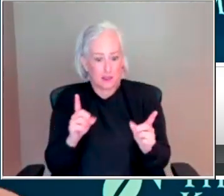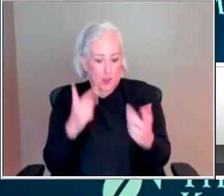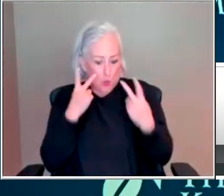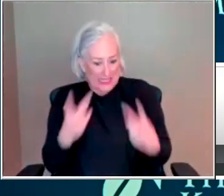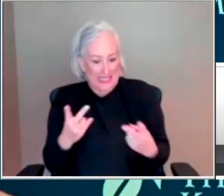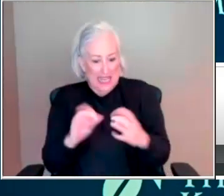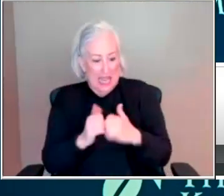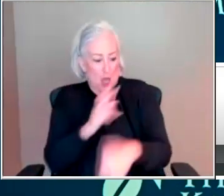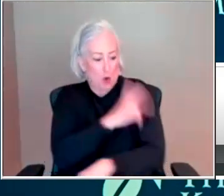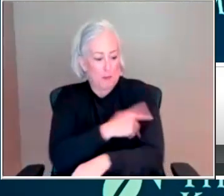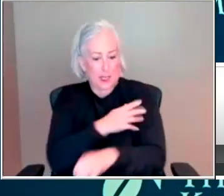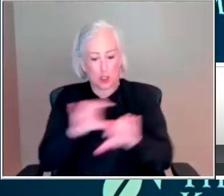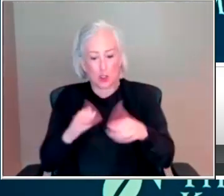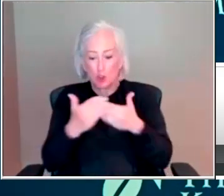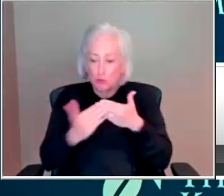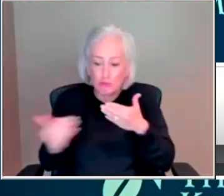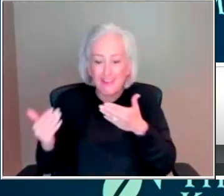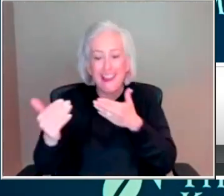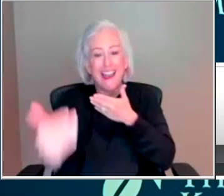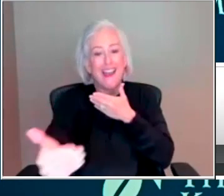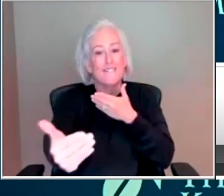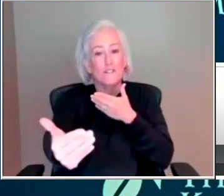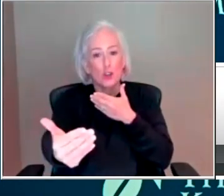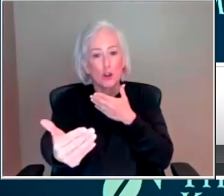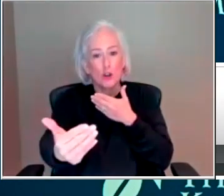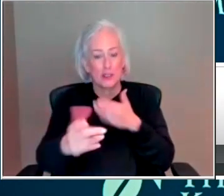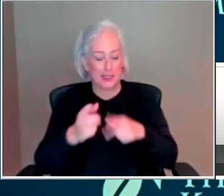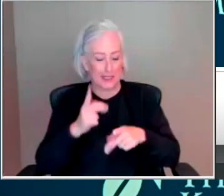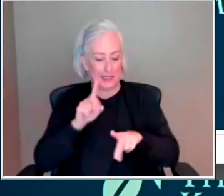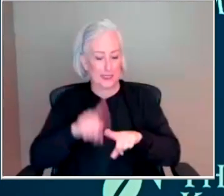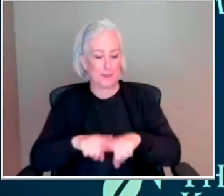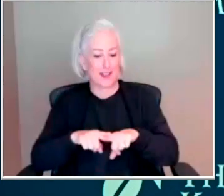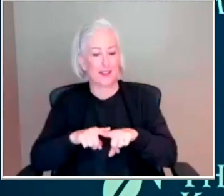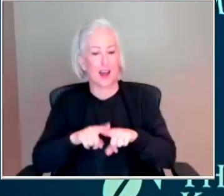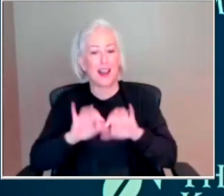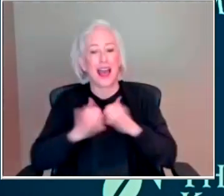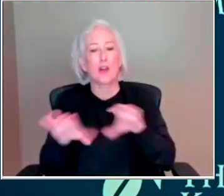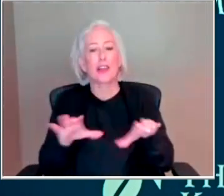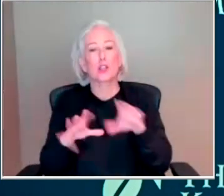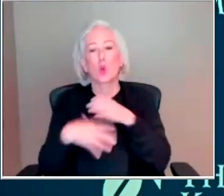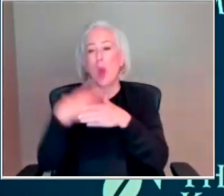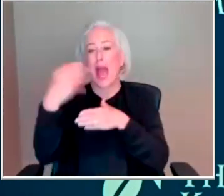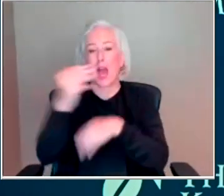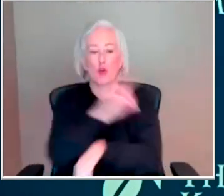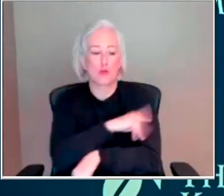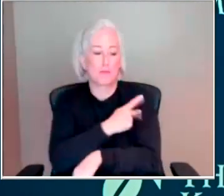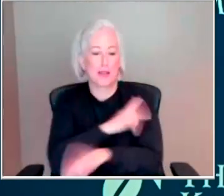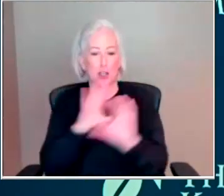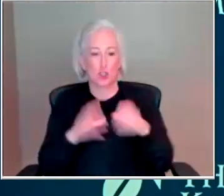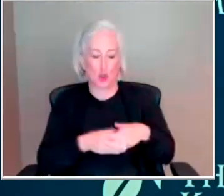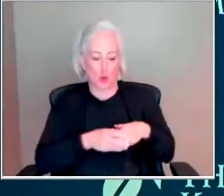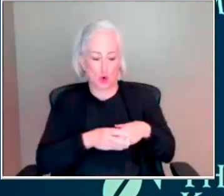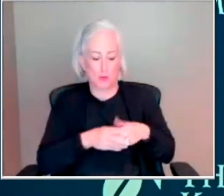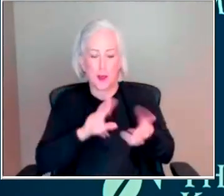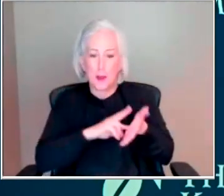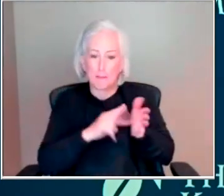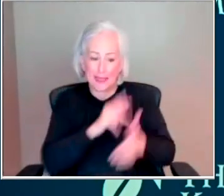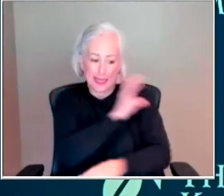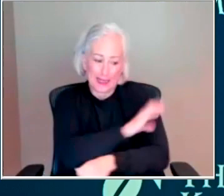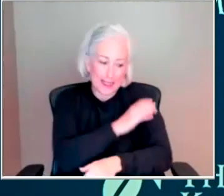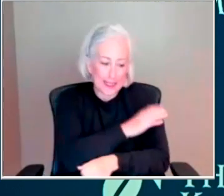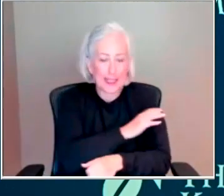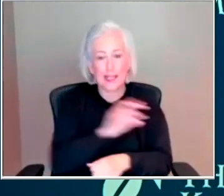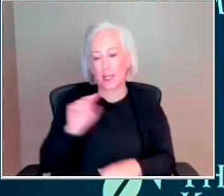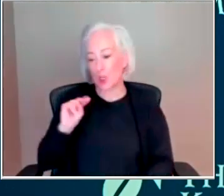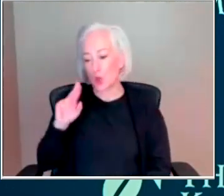by the care that they get from the outpatient group, which is that's all the clinic people, the nurse practitioners like Jan,